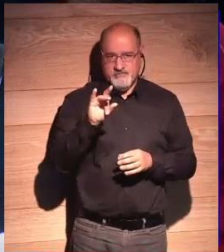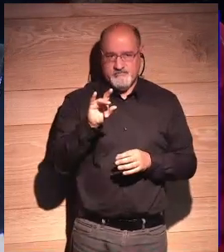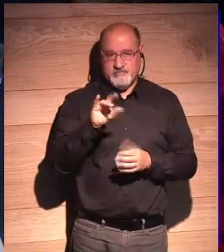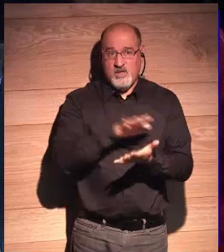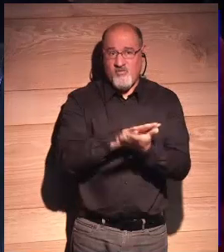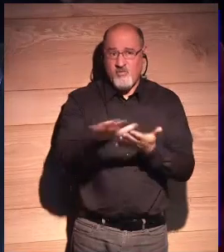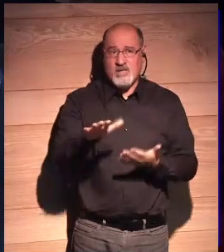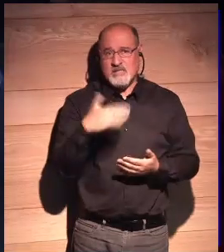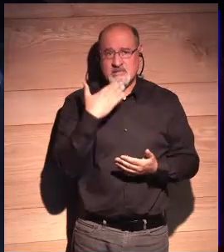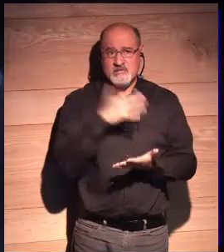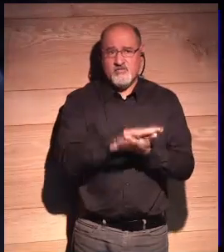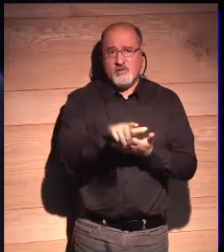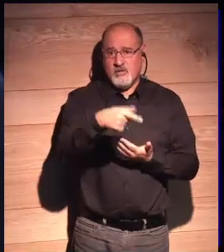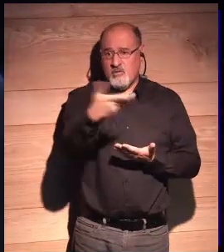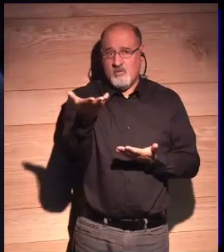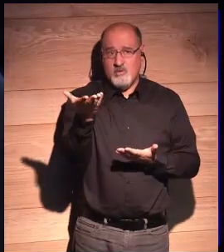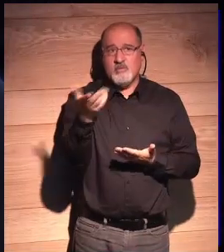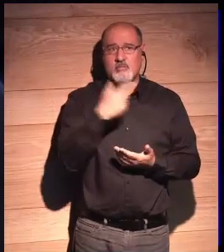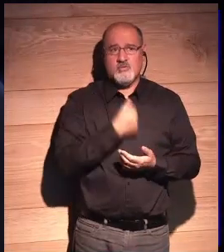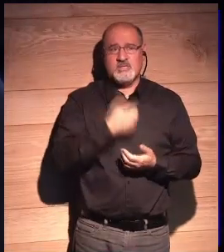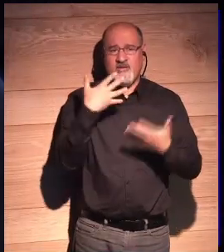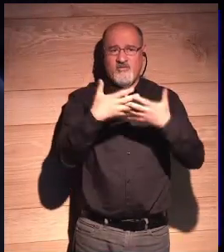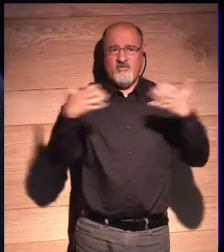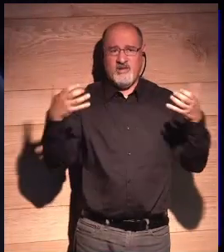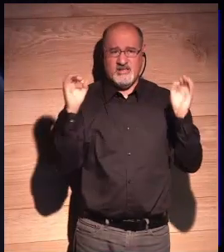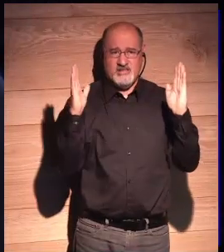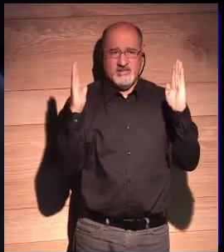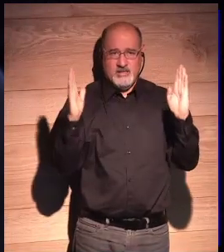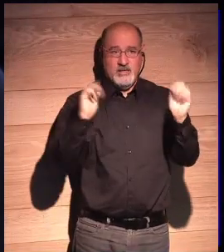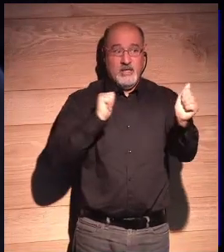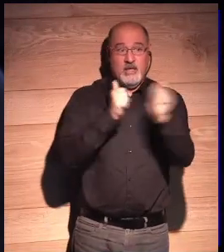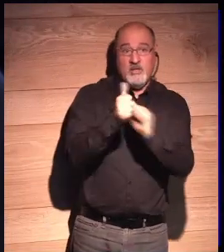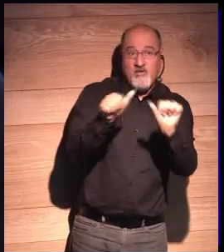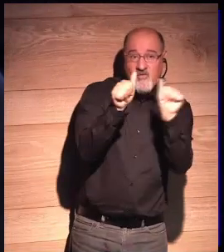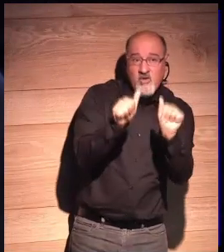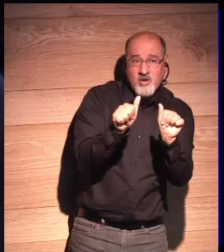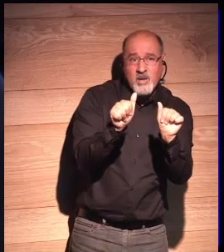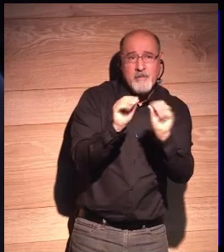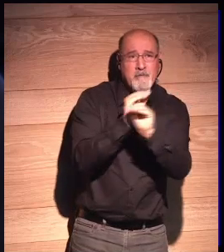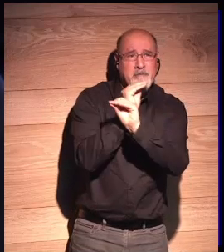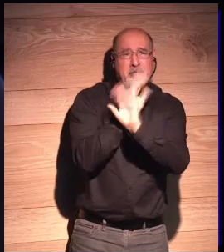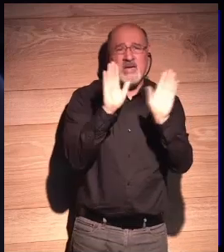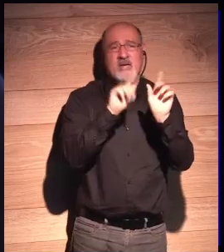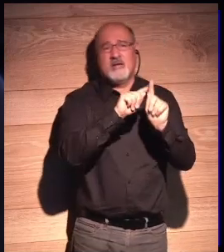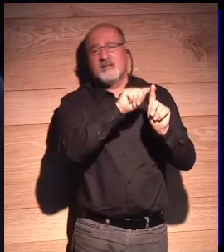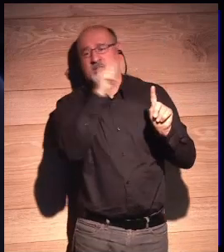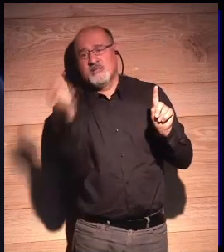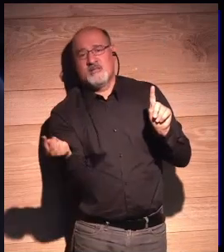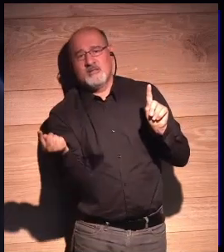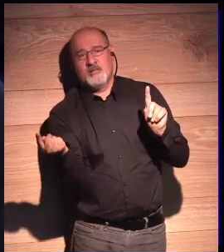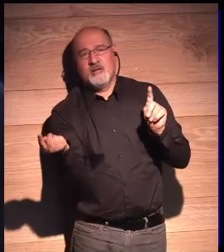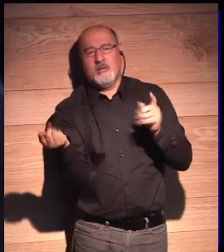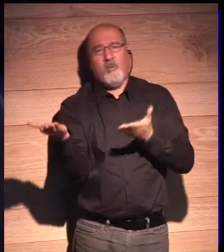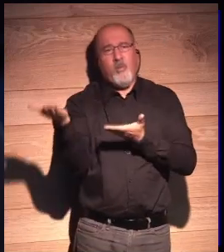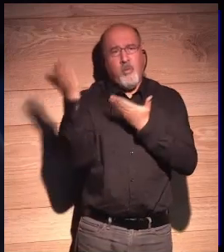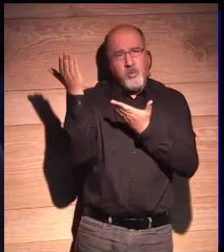what's the phrase? Imitation is the sincerest form of flattery. So it does feel that way. And I